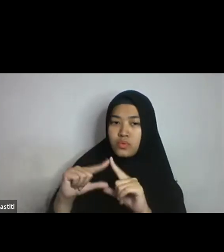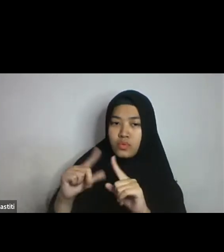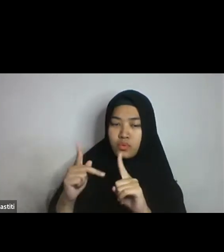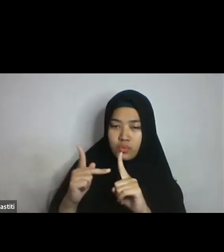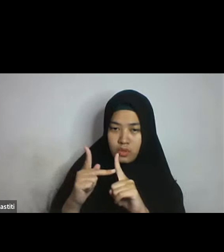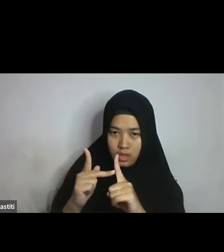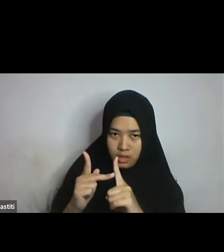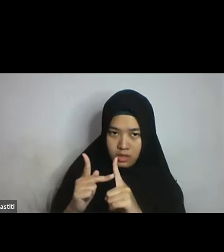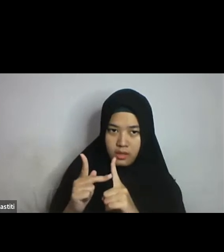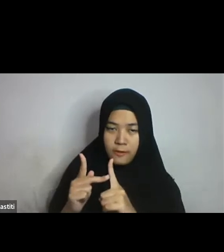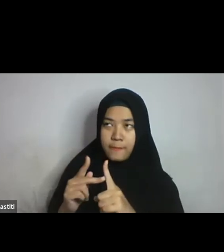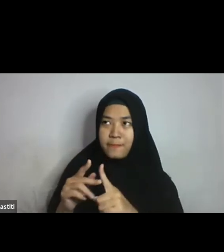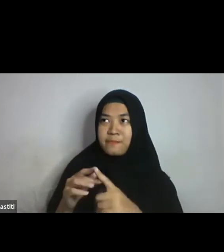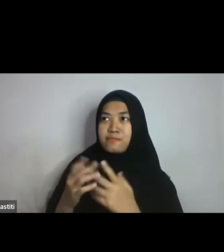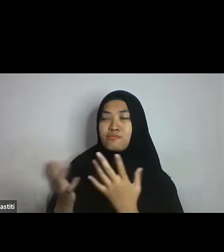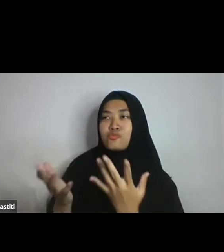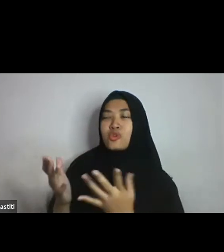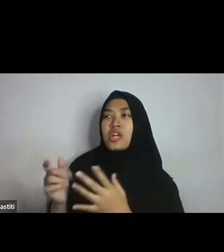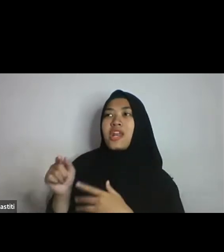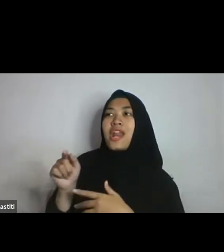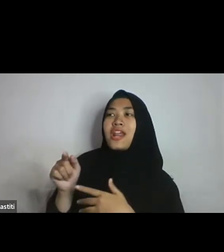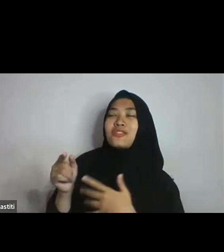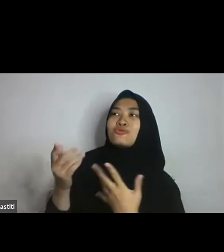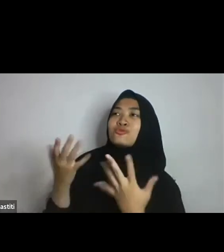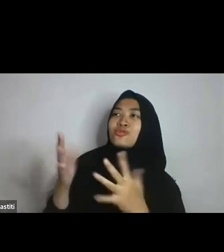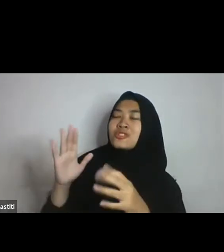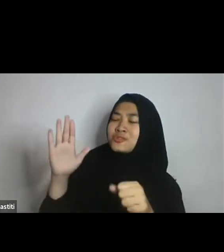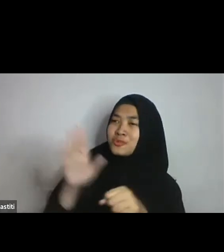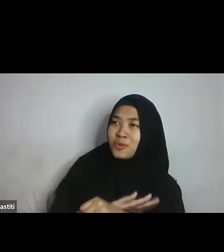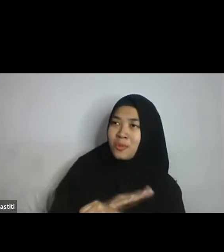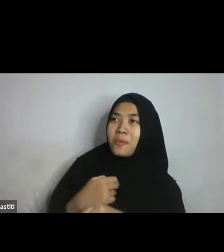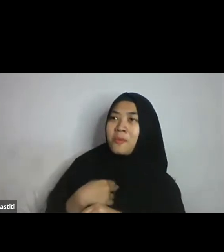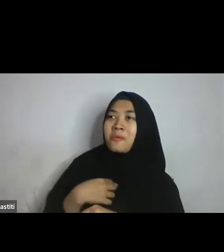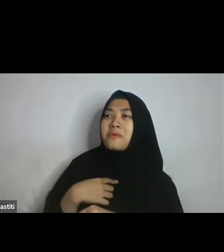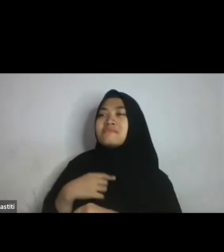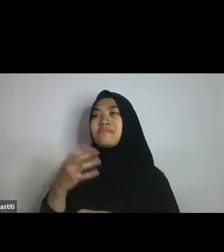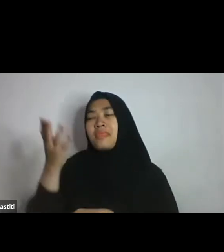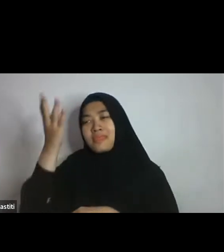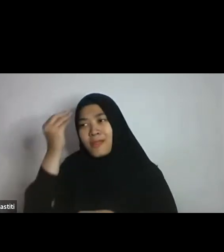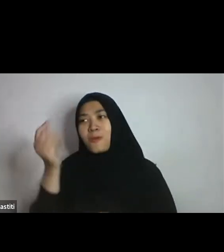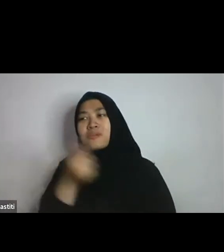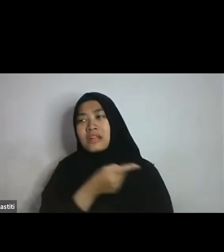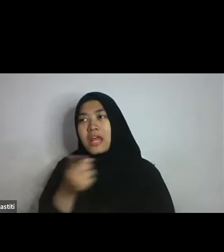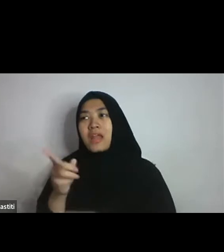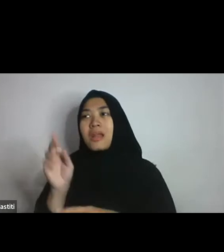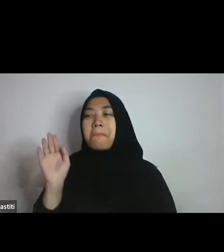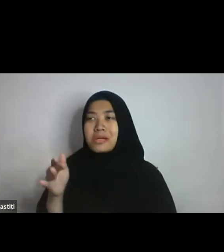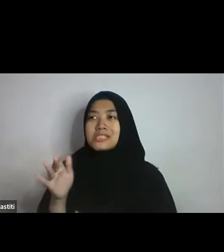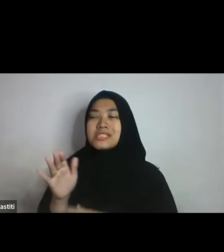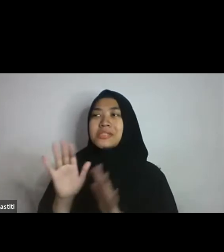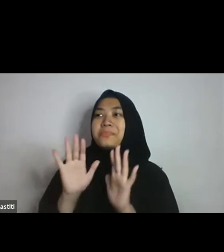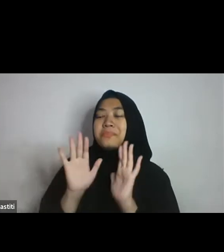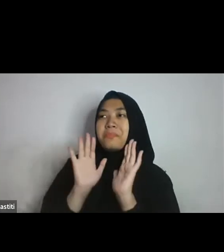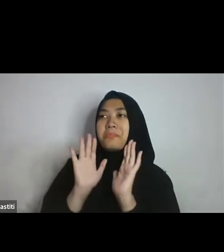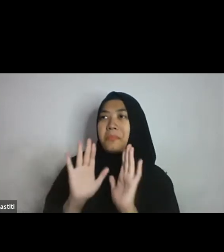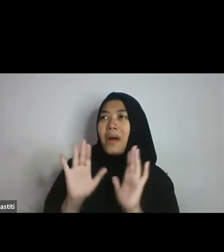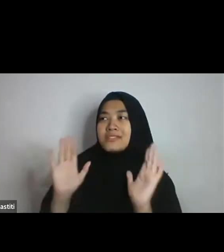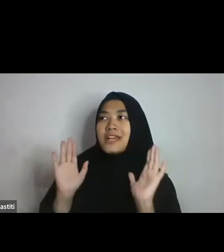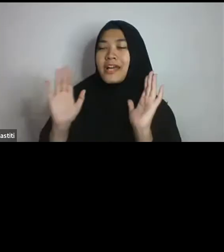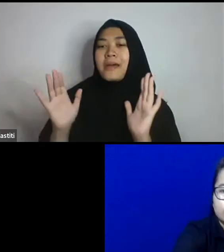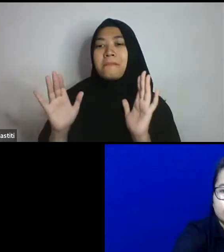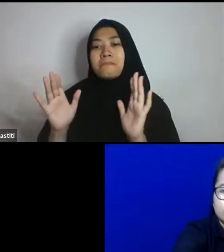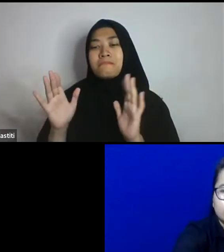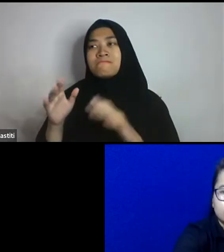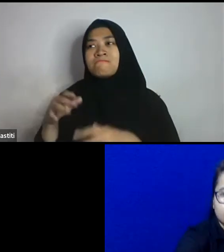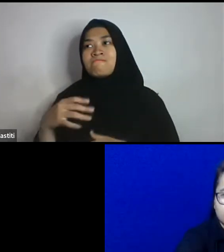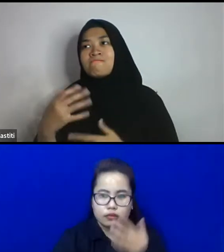I think that's where we should stop. I know there are still some burning questions from the participants, but